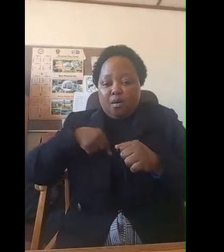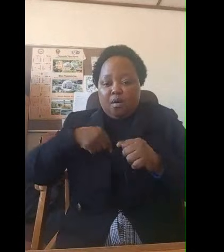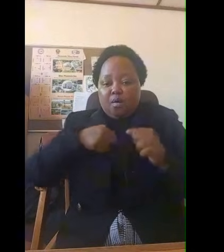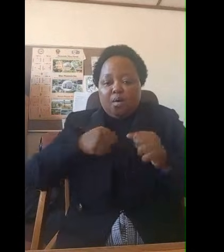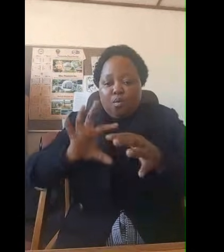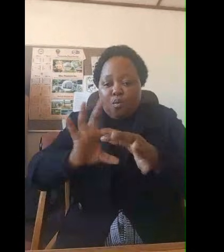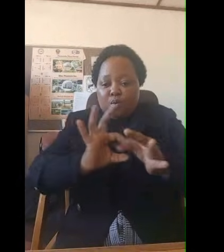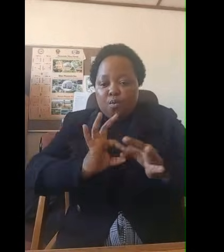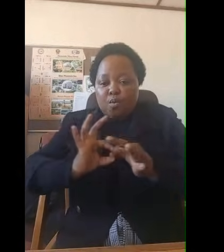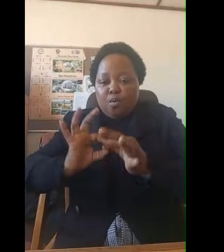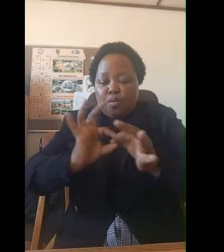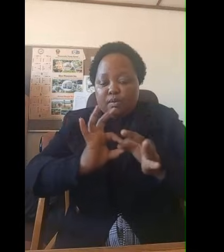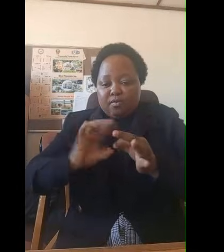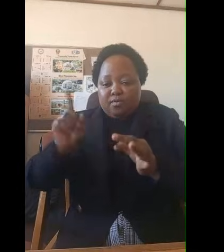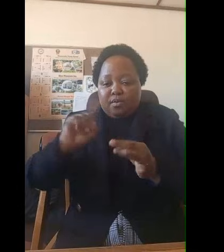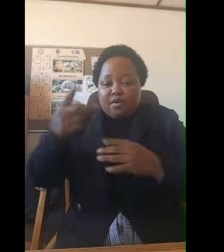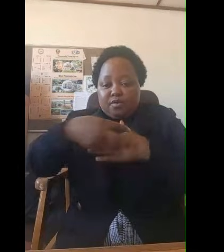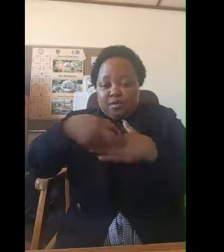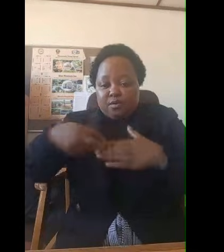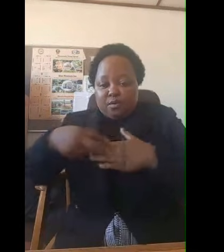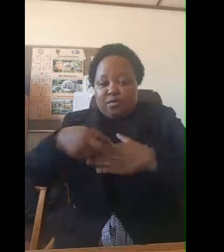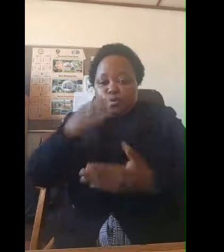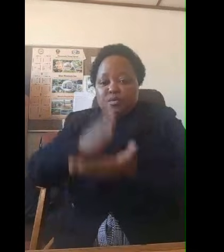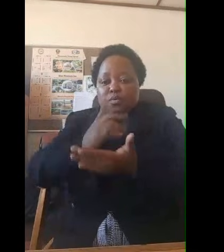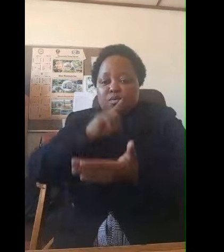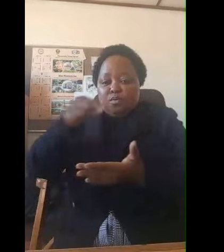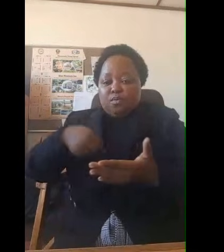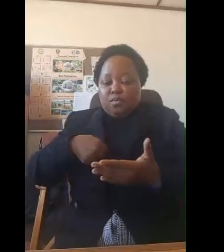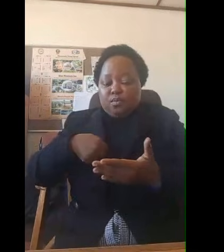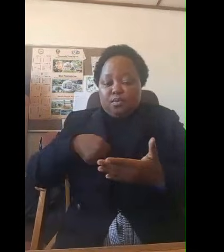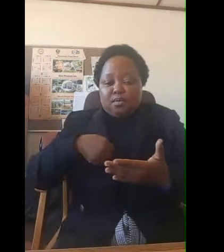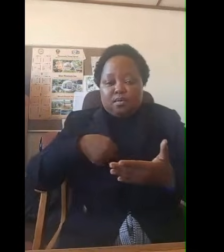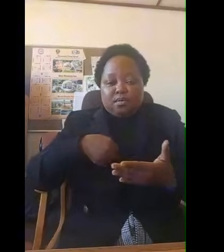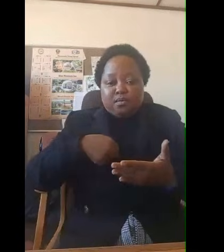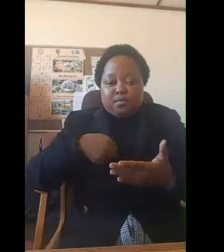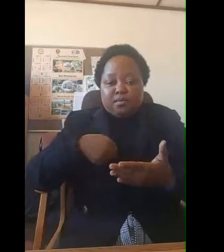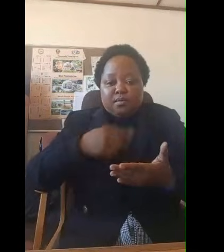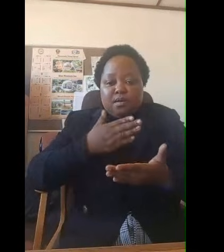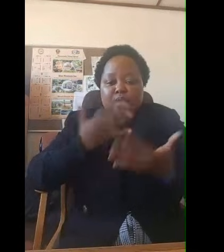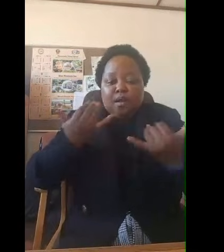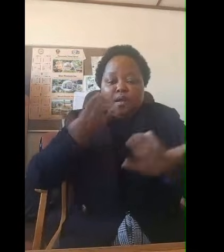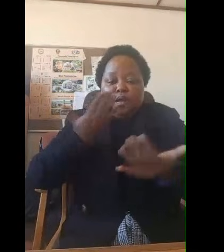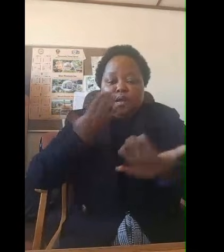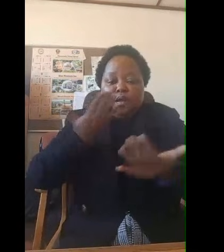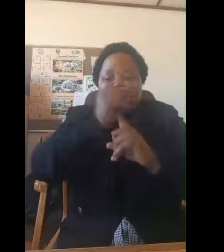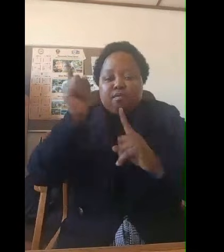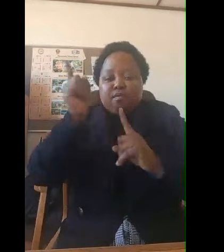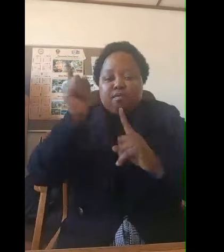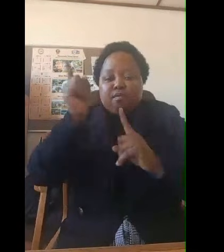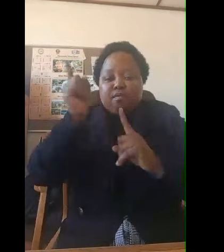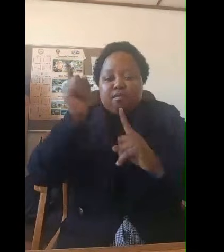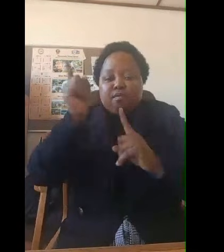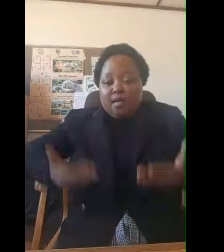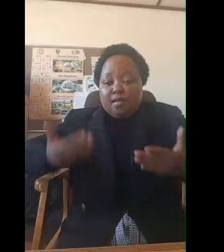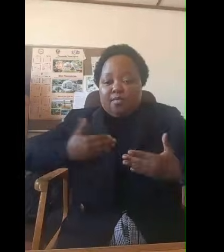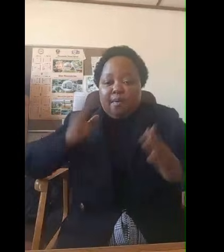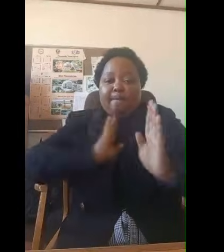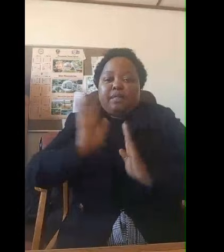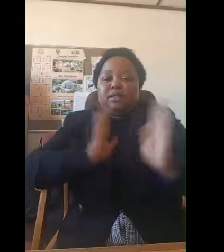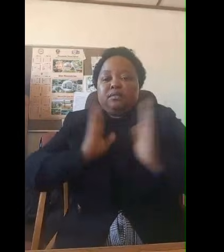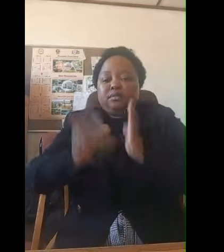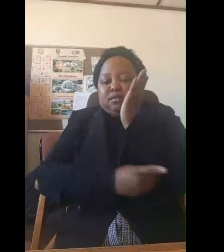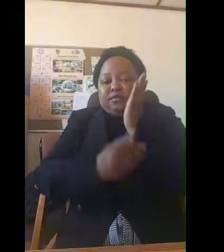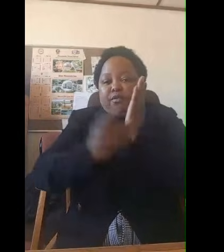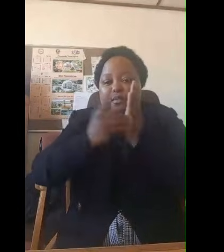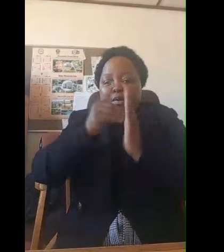appreciate sustainable irrigation, horticulture, health, business development program for